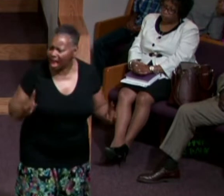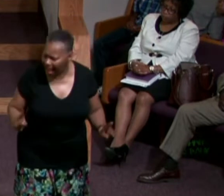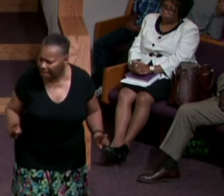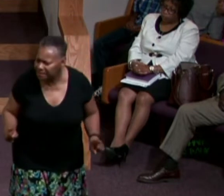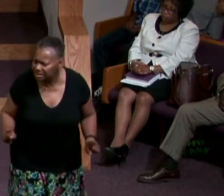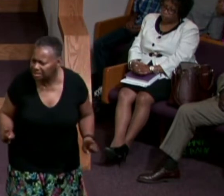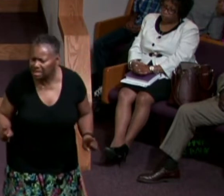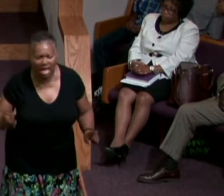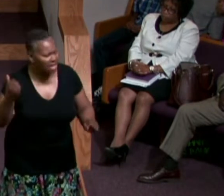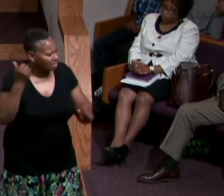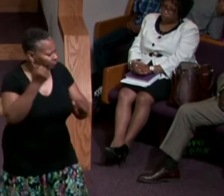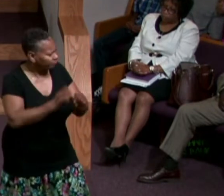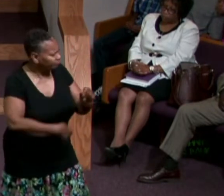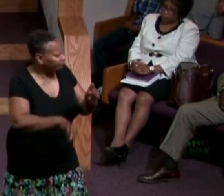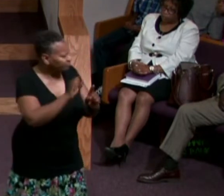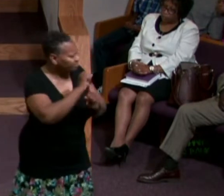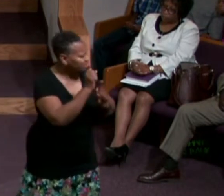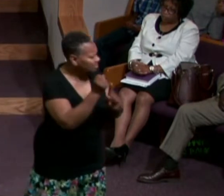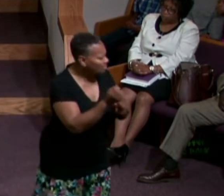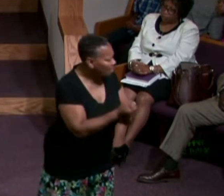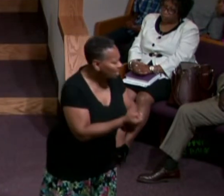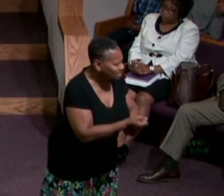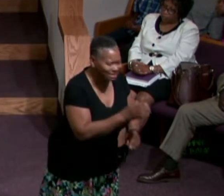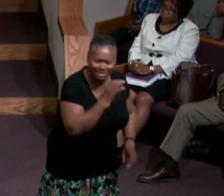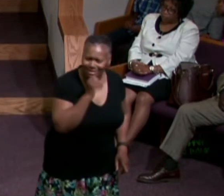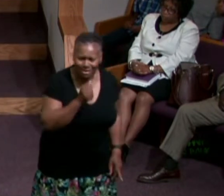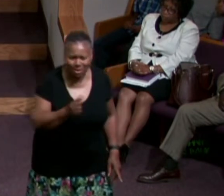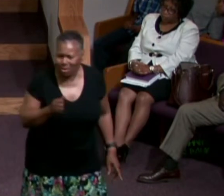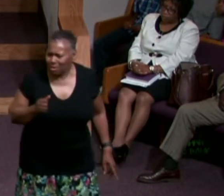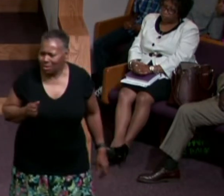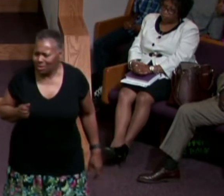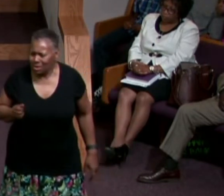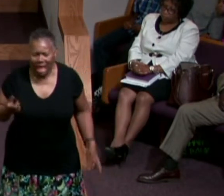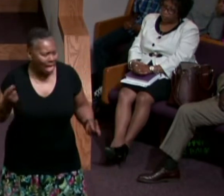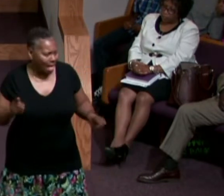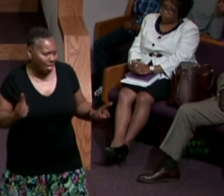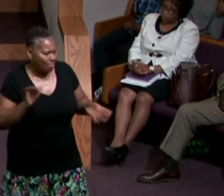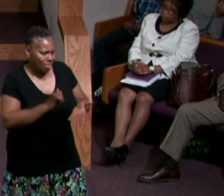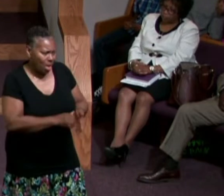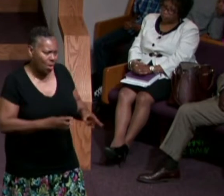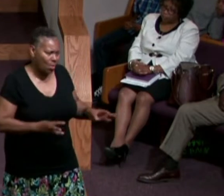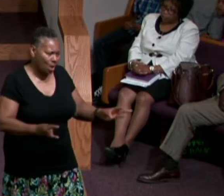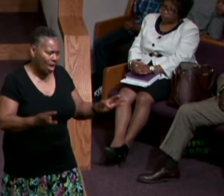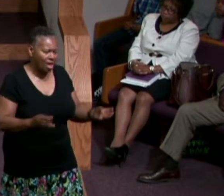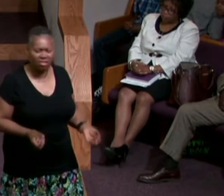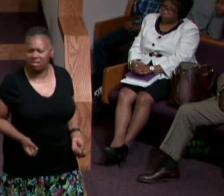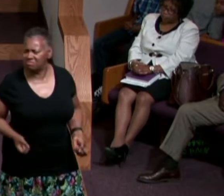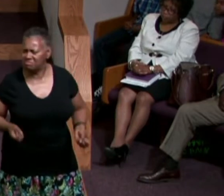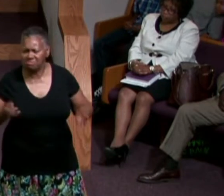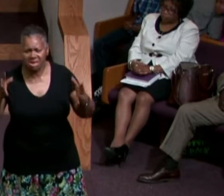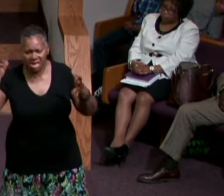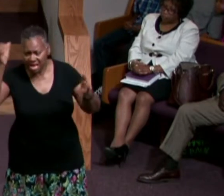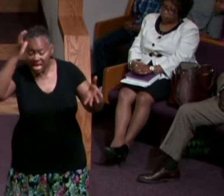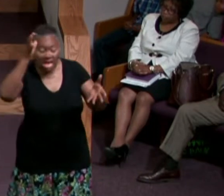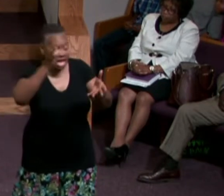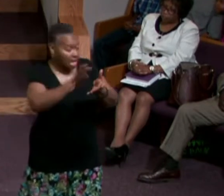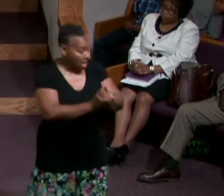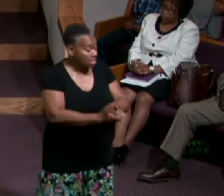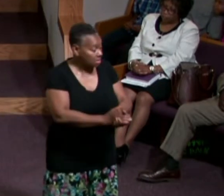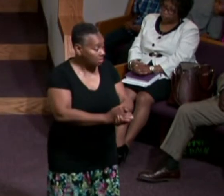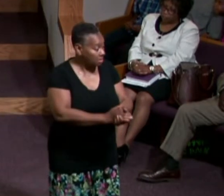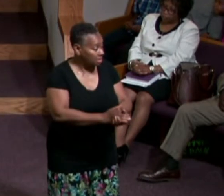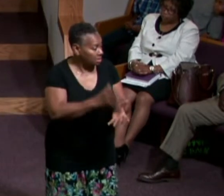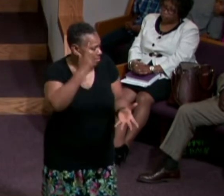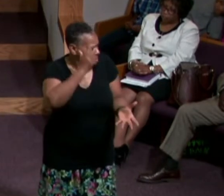every situation of fatherhood doesn't necessarily happen this way, and there are plenty of husbands who thought they were